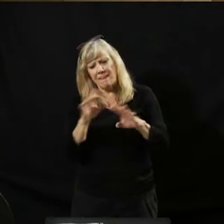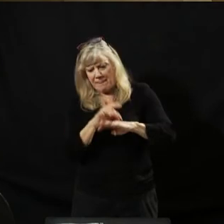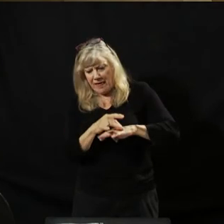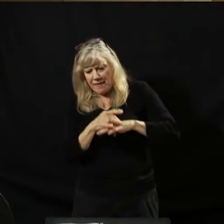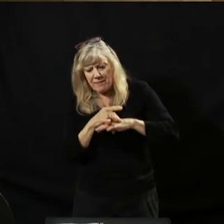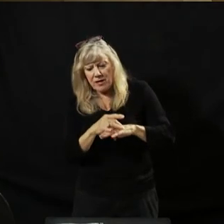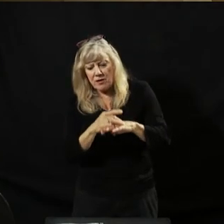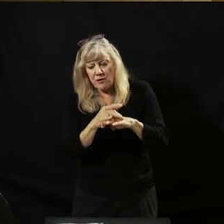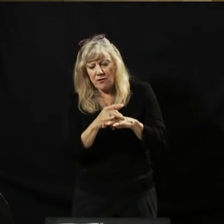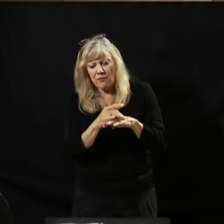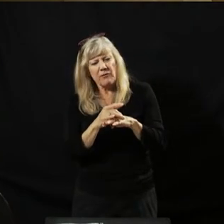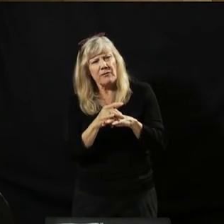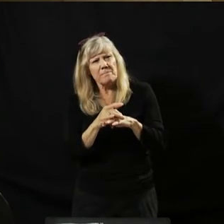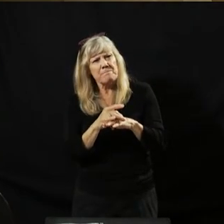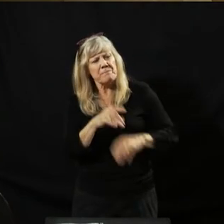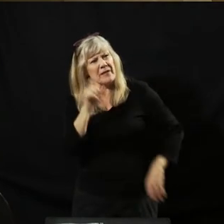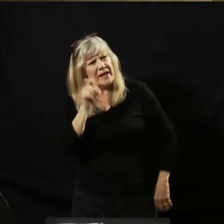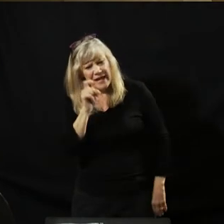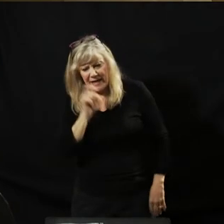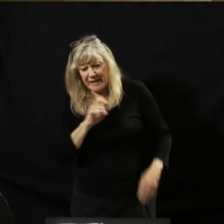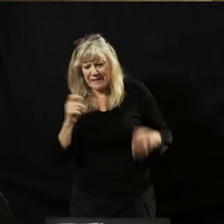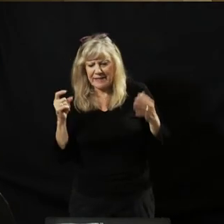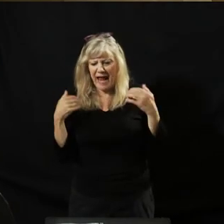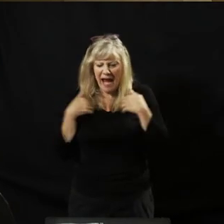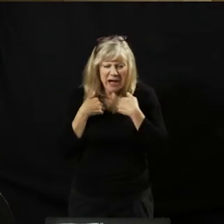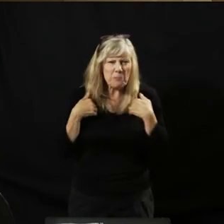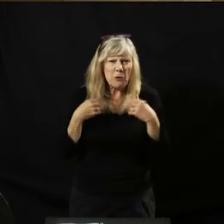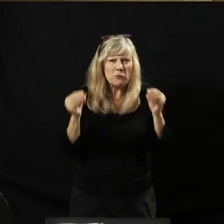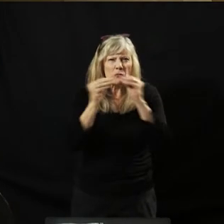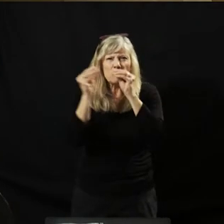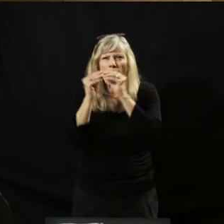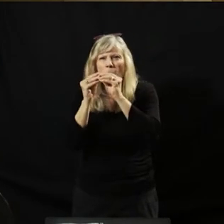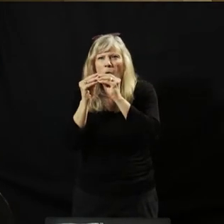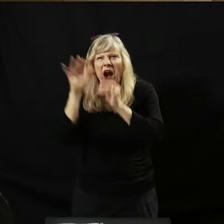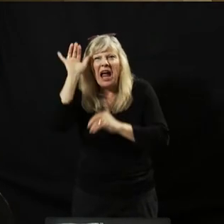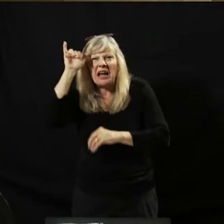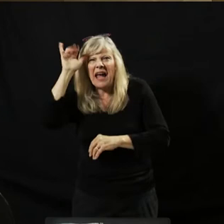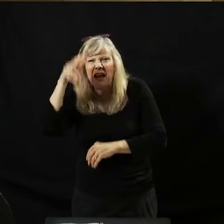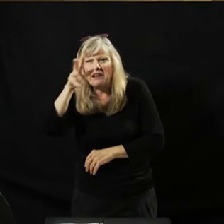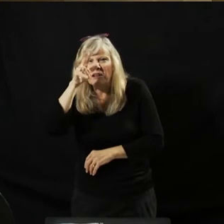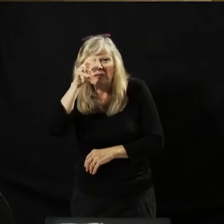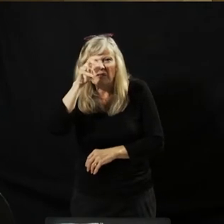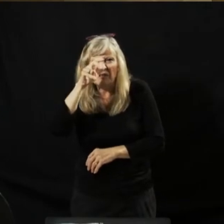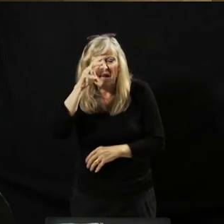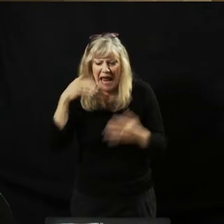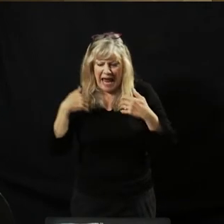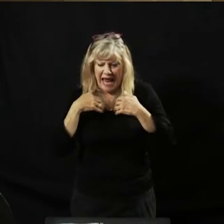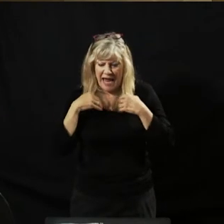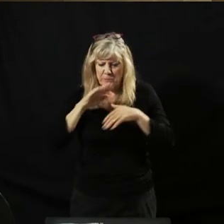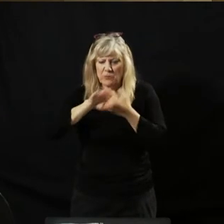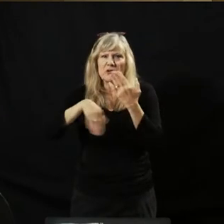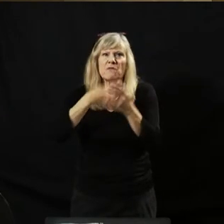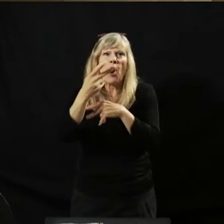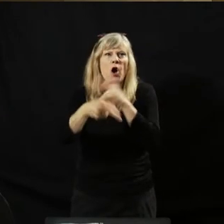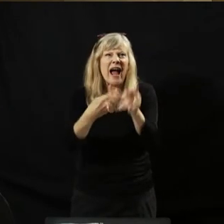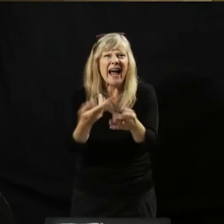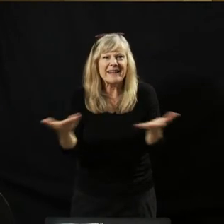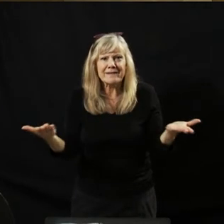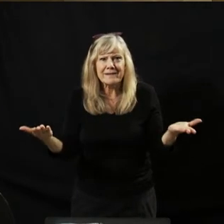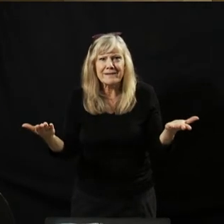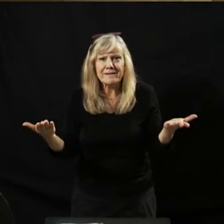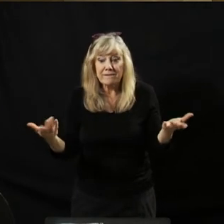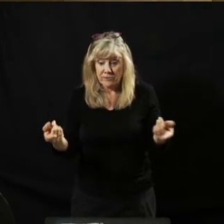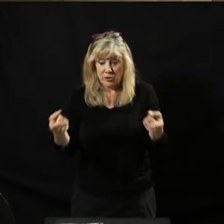the earth bring forth all kinds of living creatures, cattle, creeping things, and wild animals of all kinds. And so